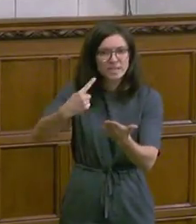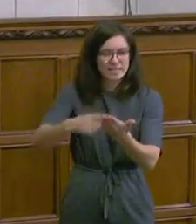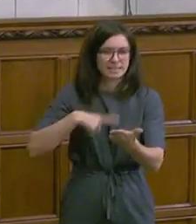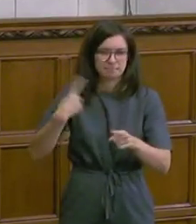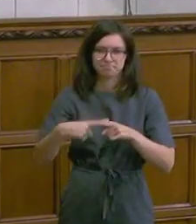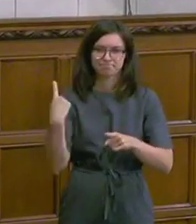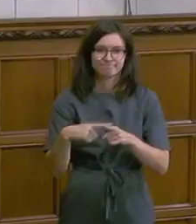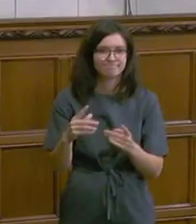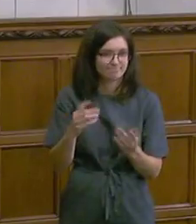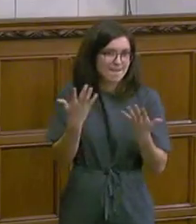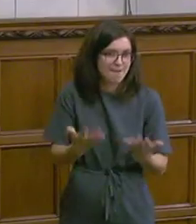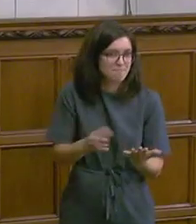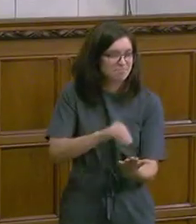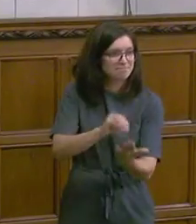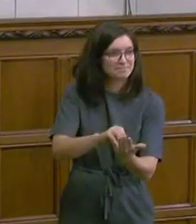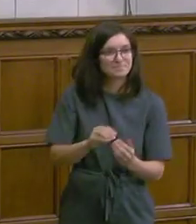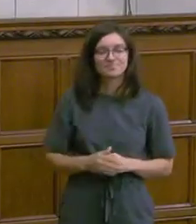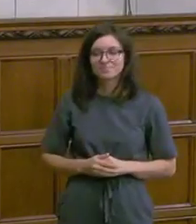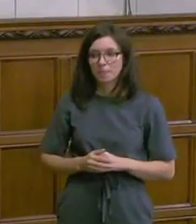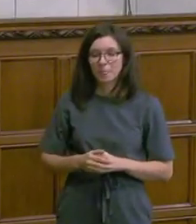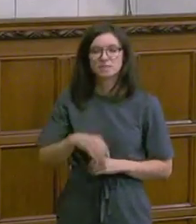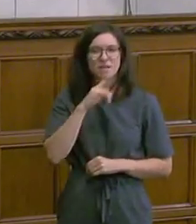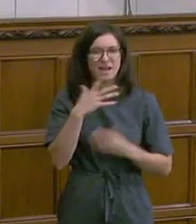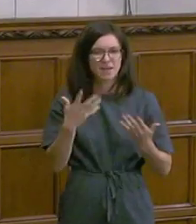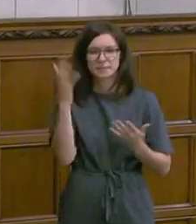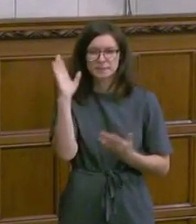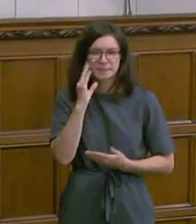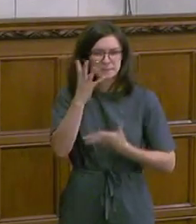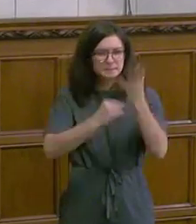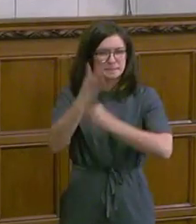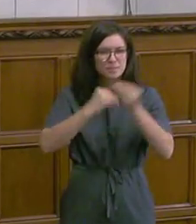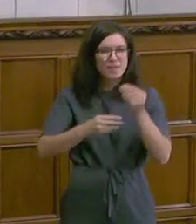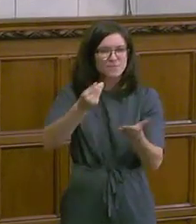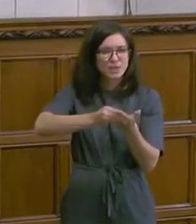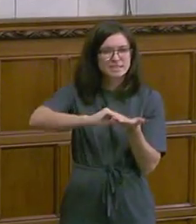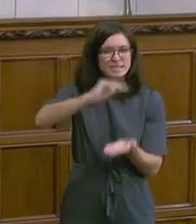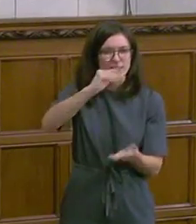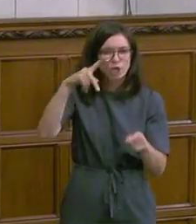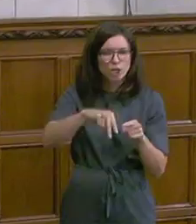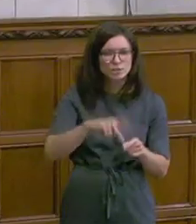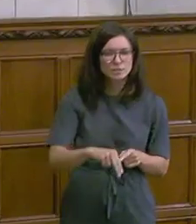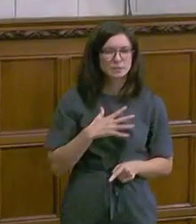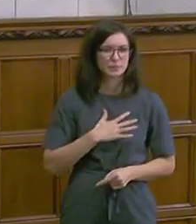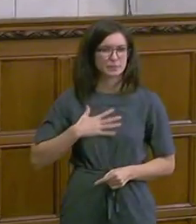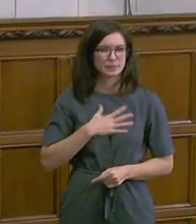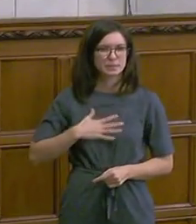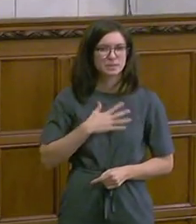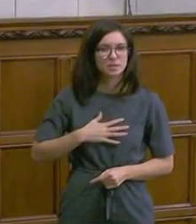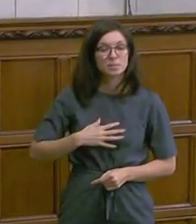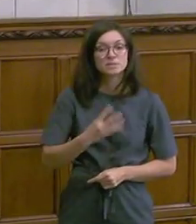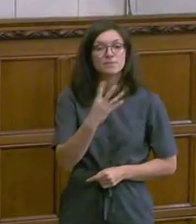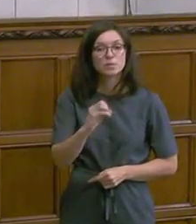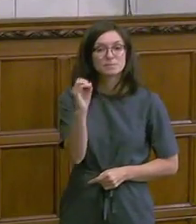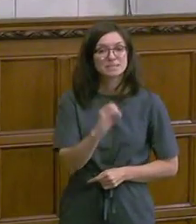deaf children are falling behind their hearing classmates due to funding cuts, and unfortunately it's also something we have to consider. Only 40% of deaf